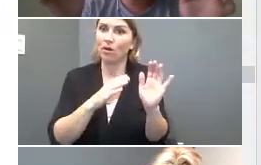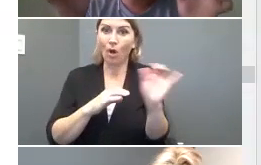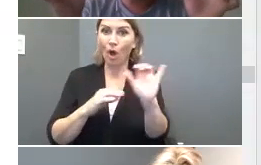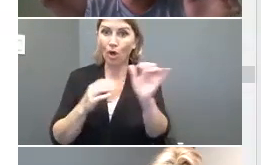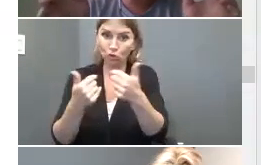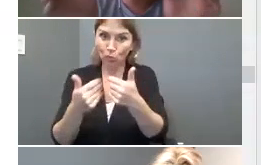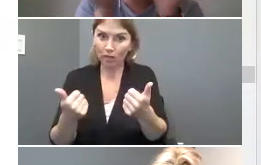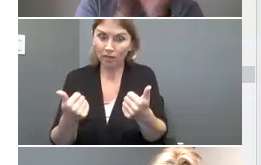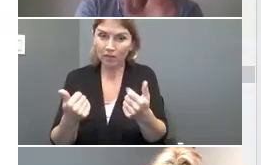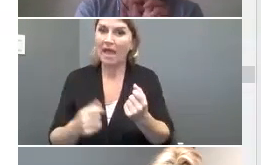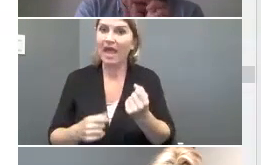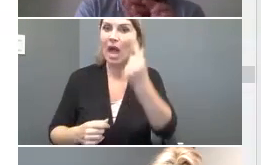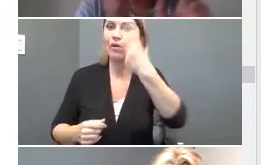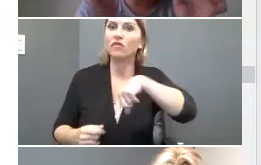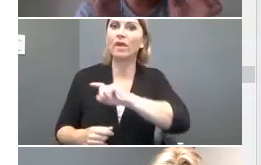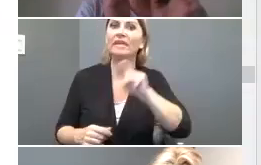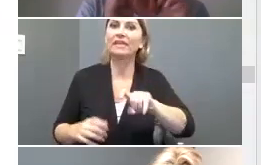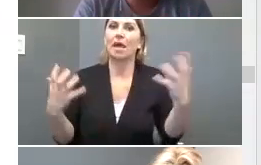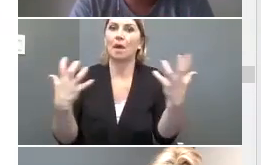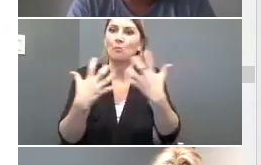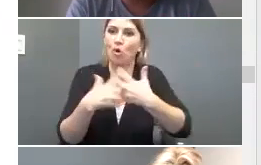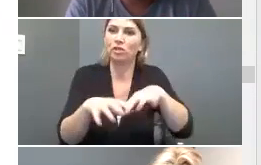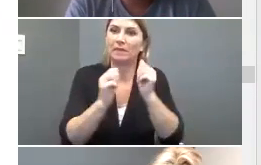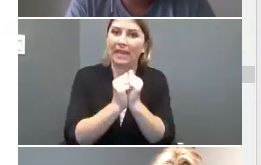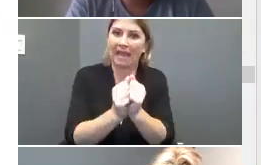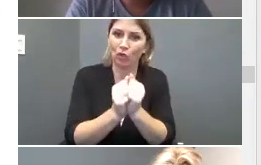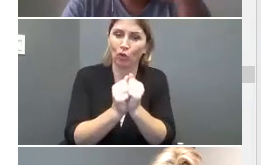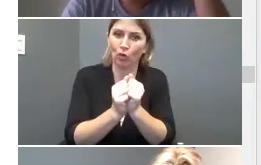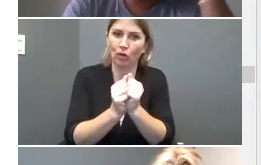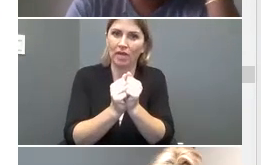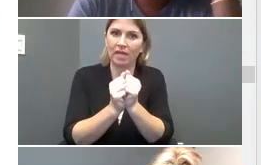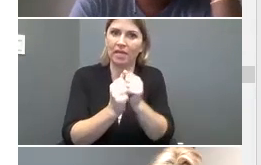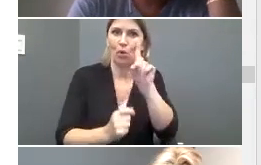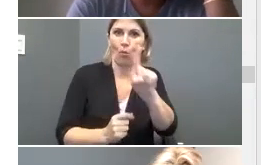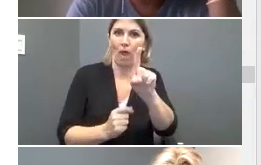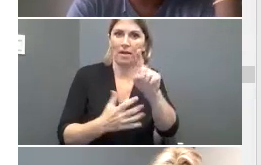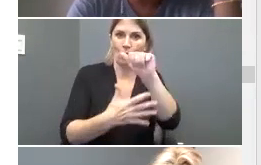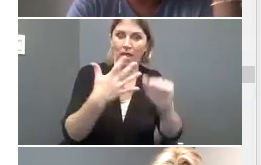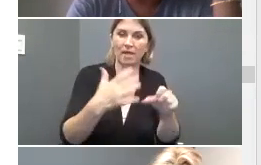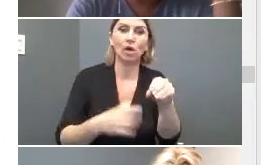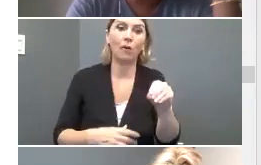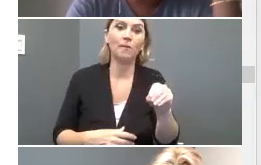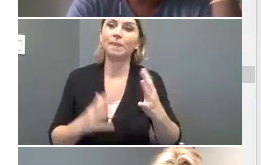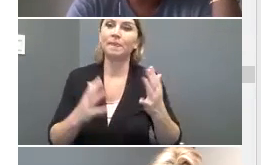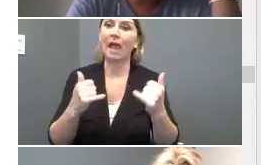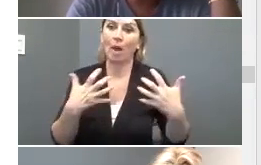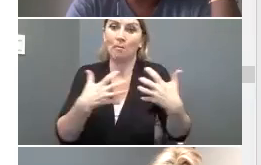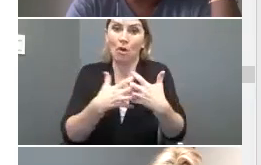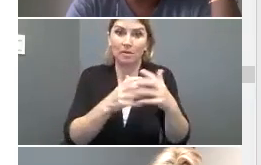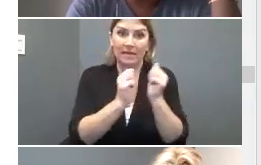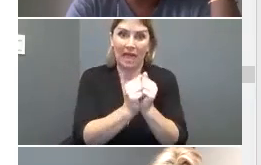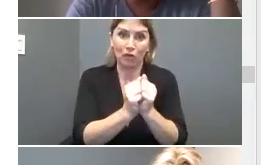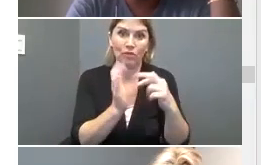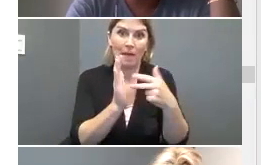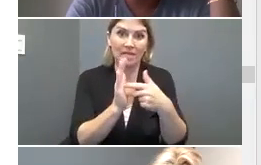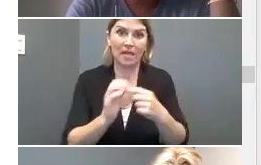But now we need to merge them together into a single array. Now, merging them together means that